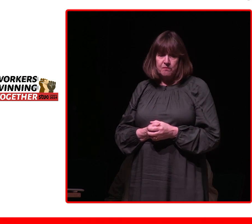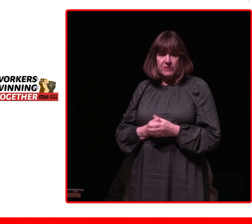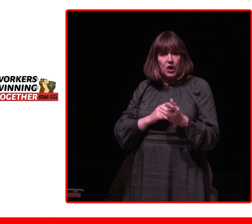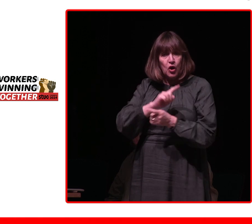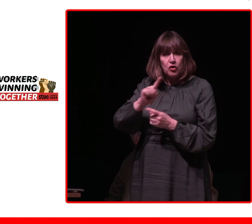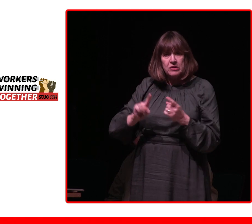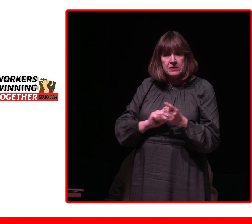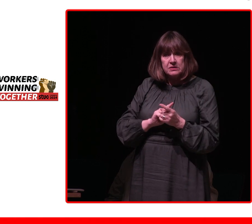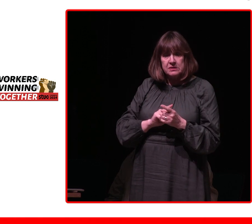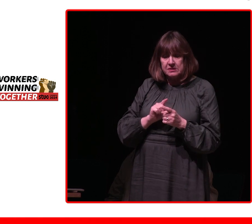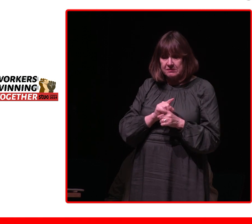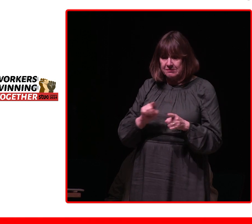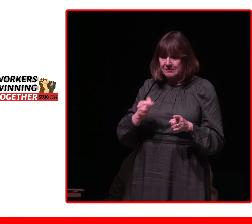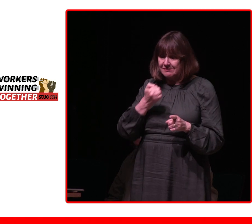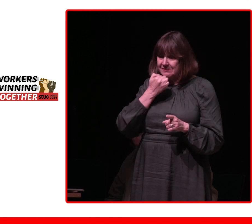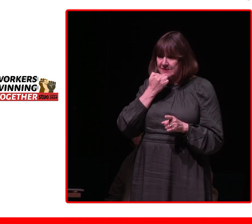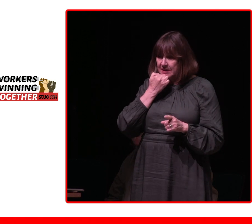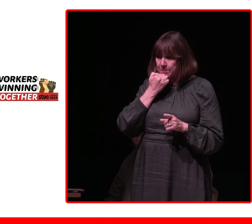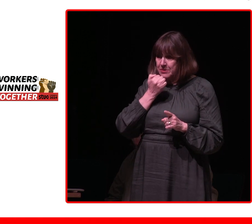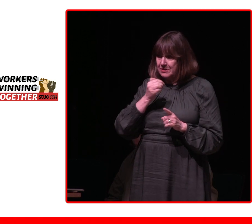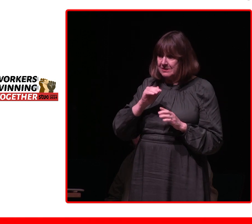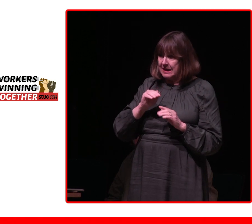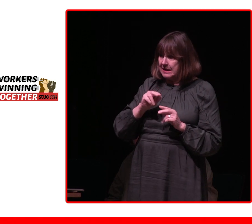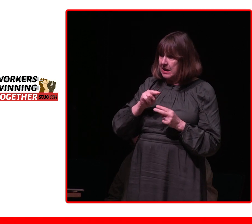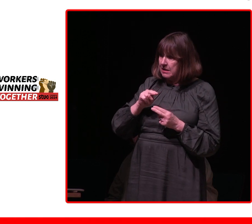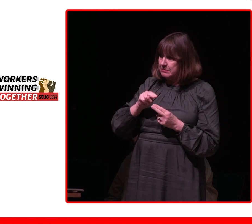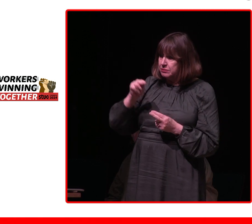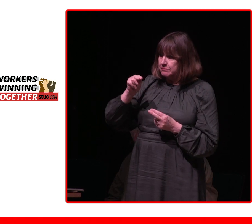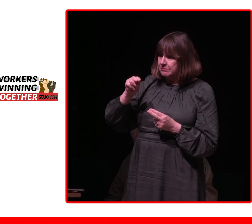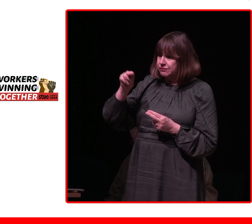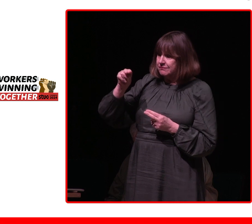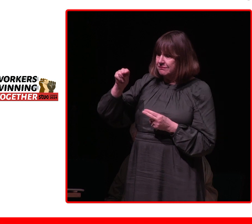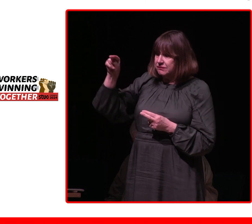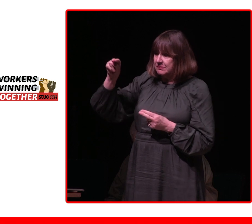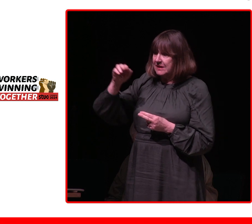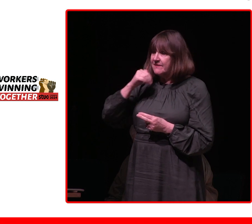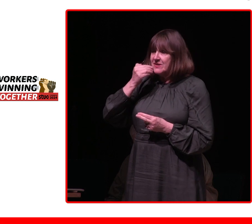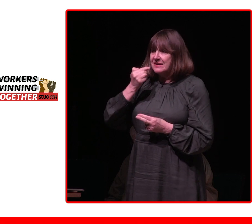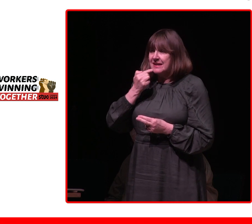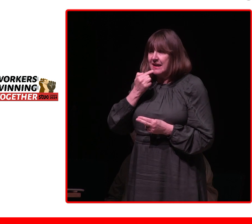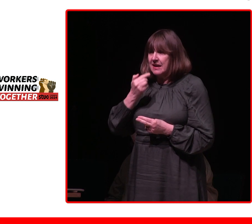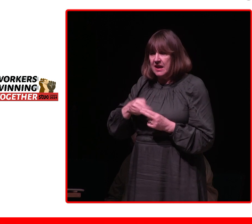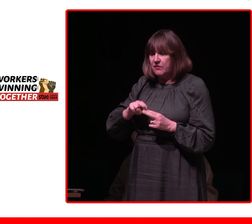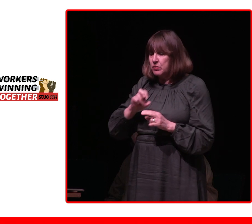Congress, these numbers are growing every single day we do not act. Neither the